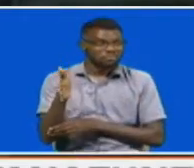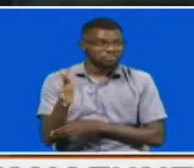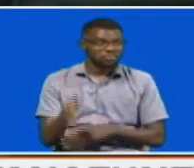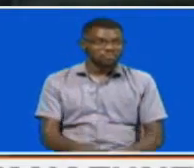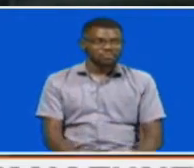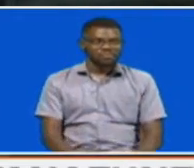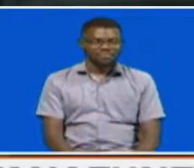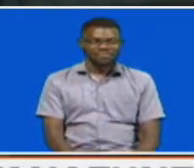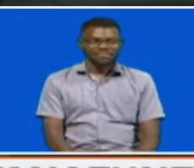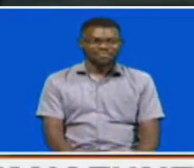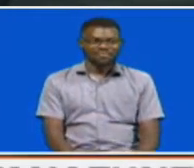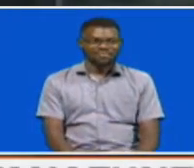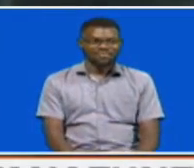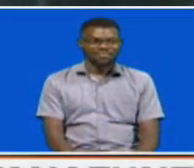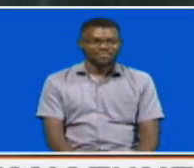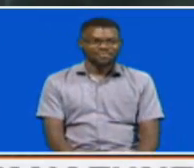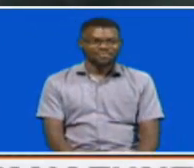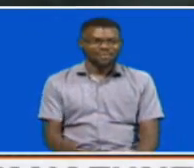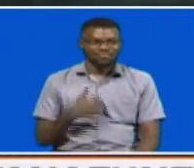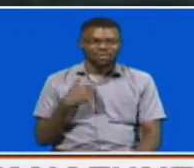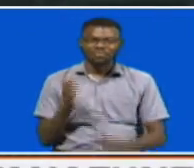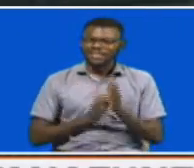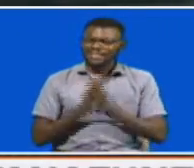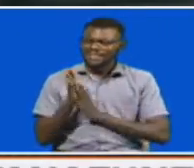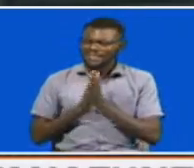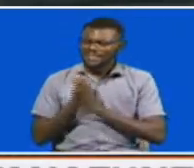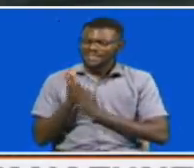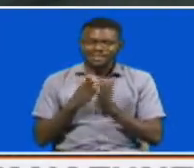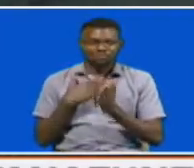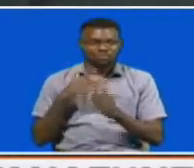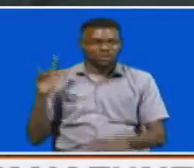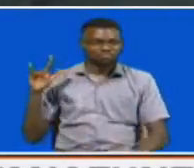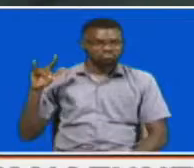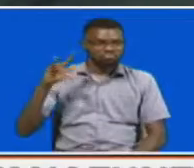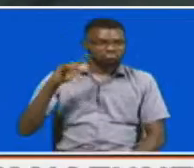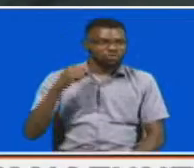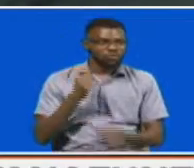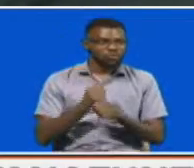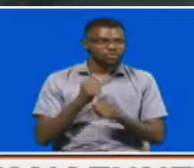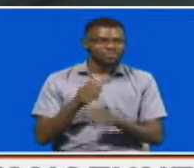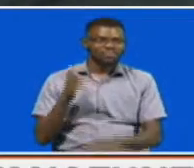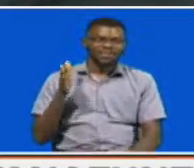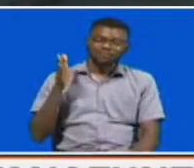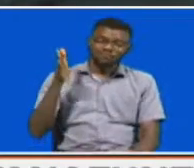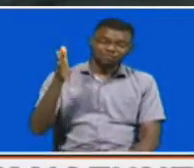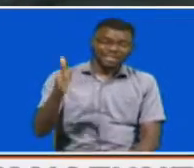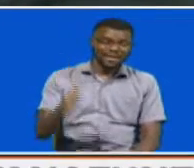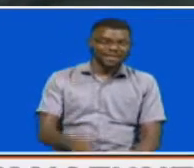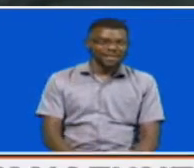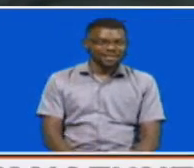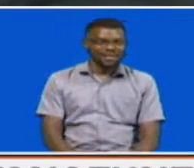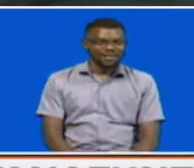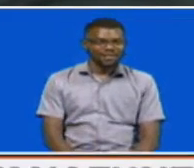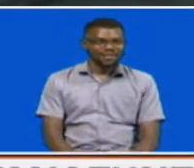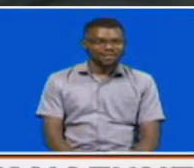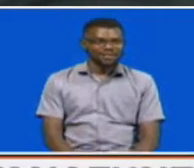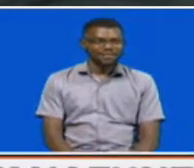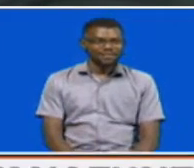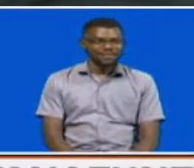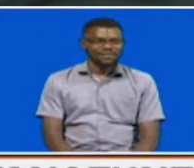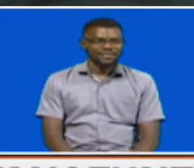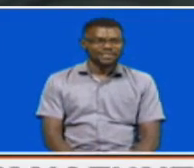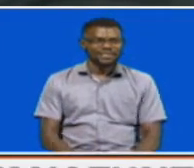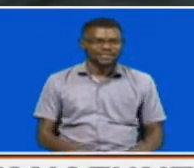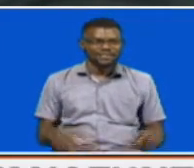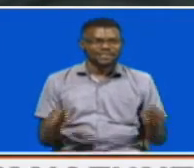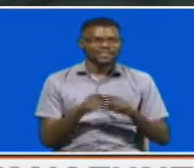child, I have had the passion of flying. I want to become a pilot in future, inshallah. And just being